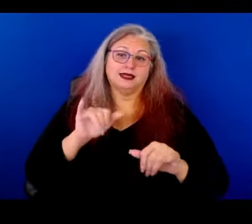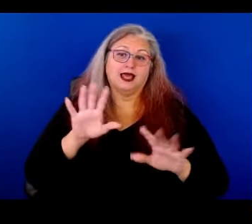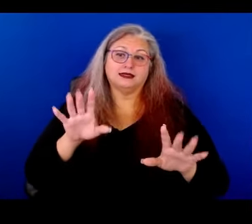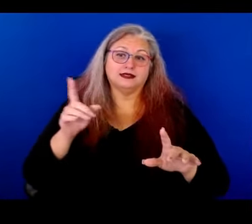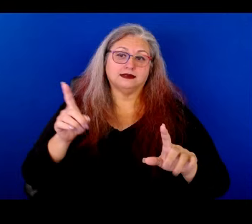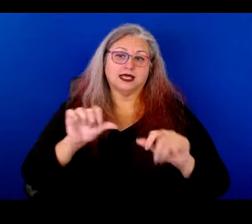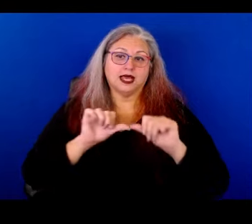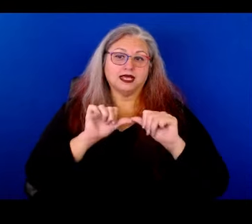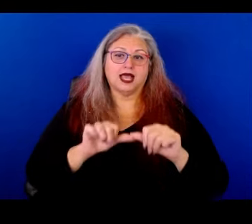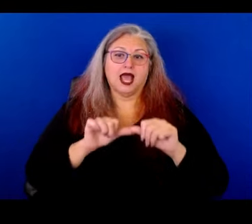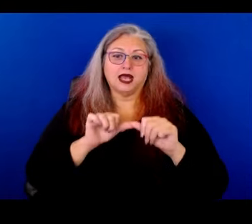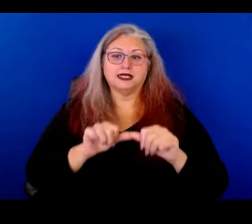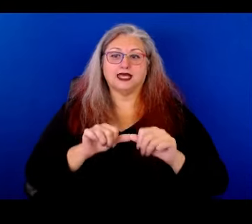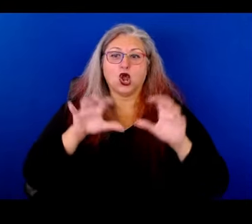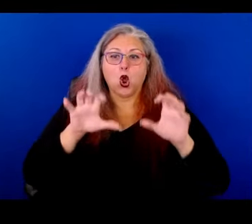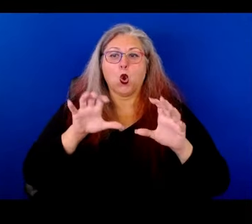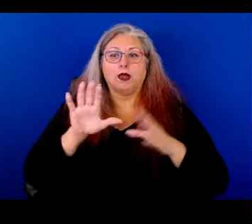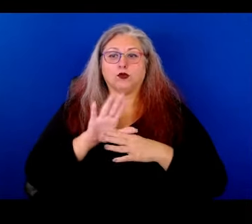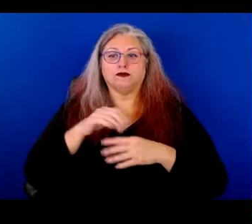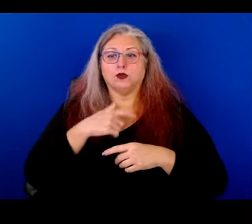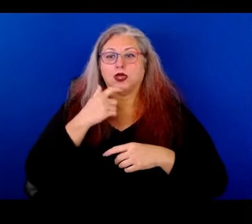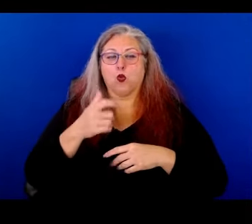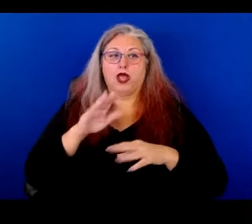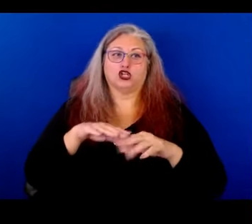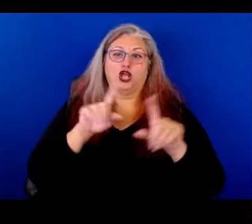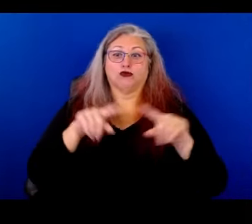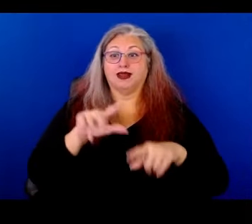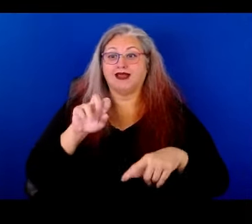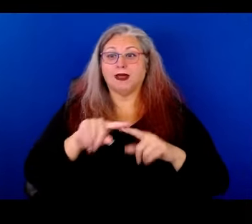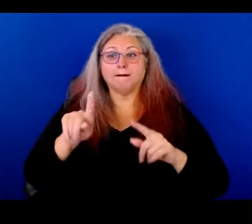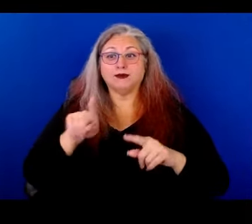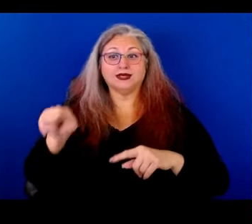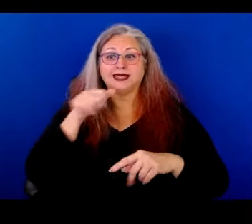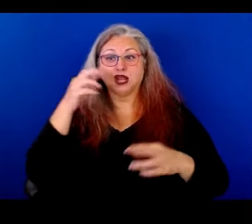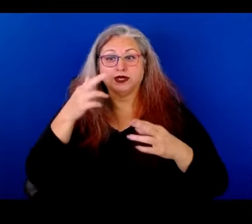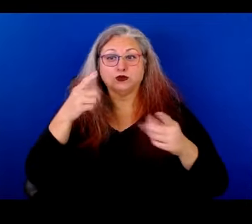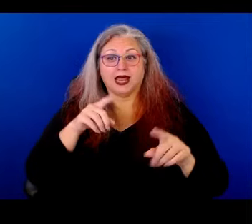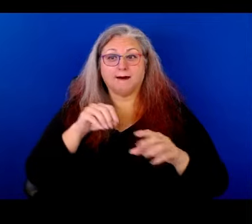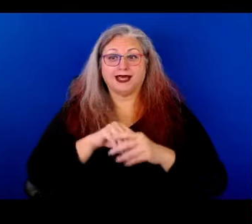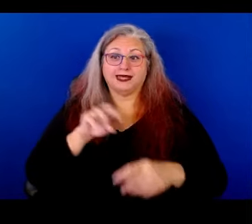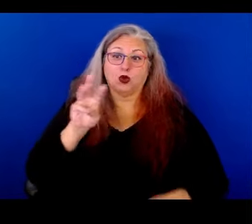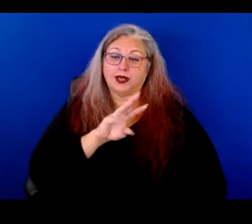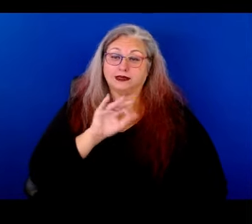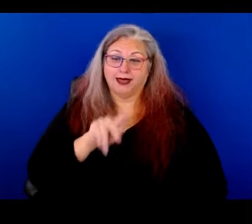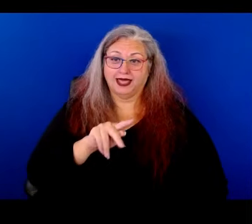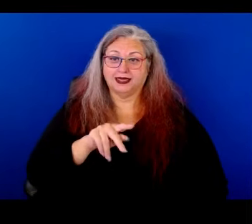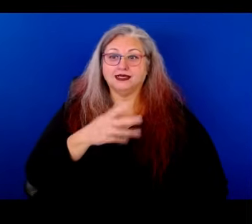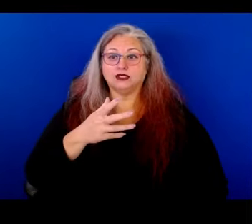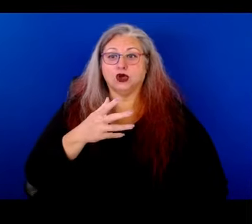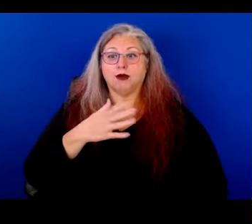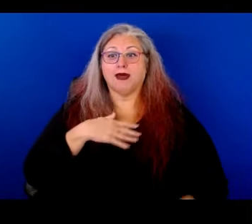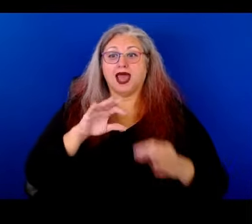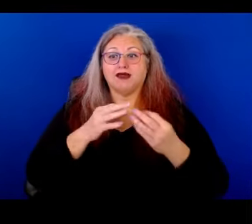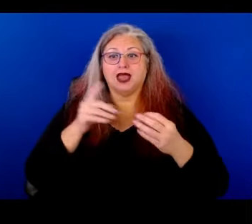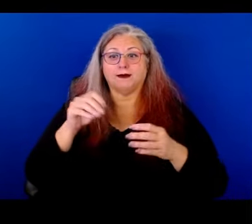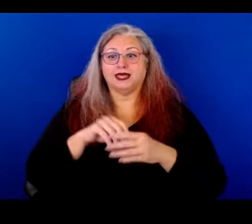like a constant horror movie that we're watching live stream, but people don't realize what's happening in the West Bank. And so like my